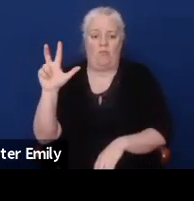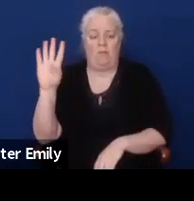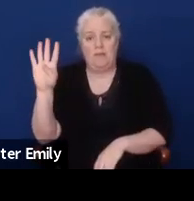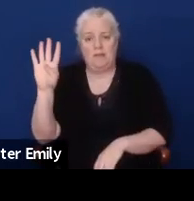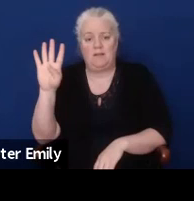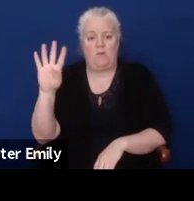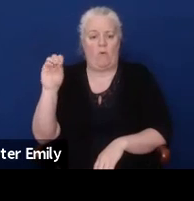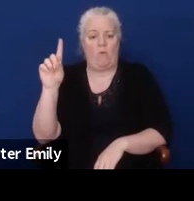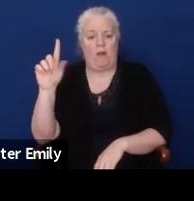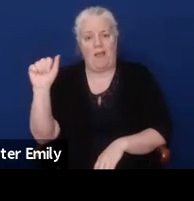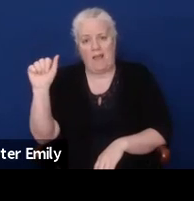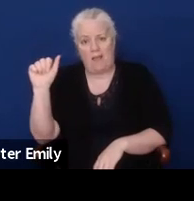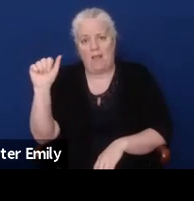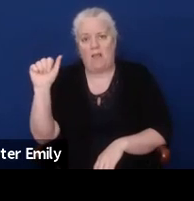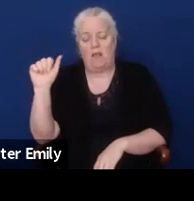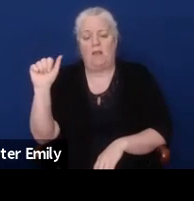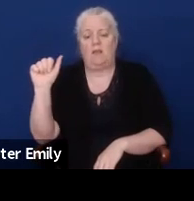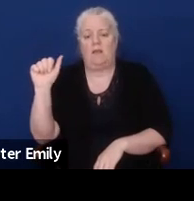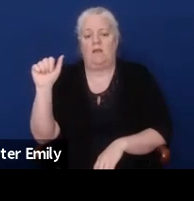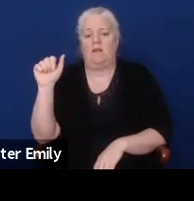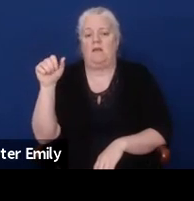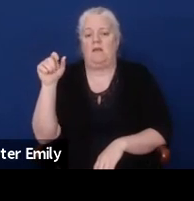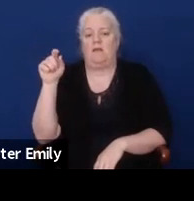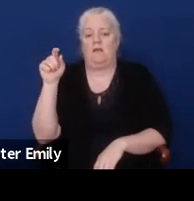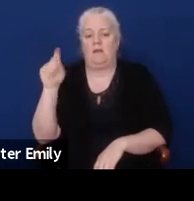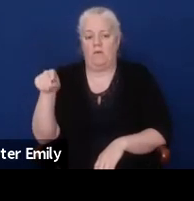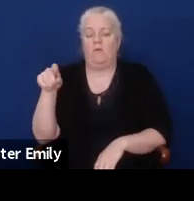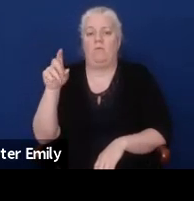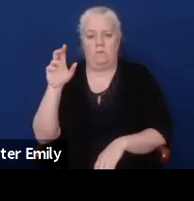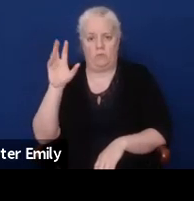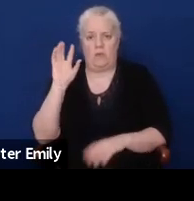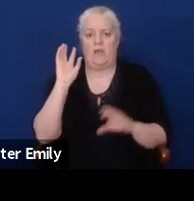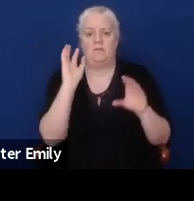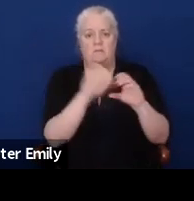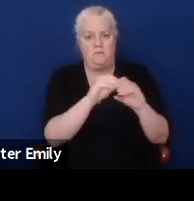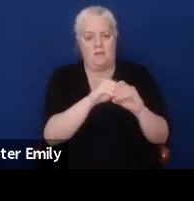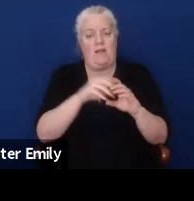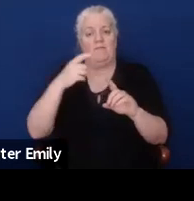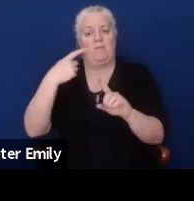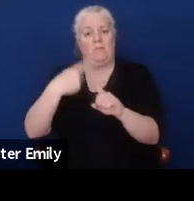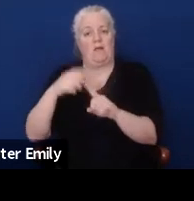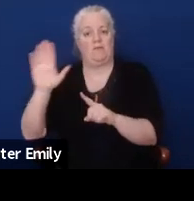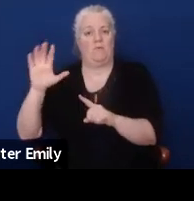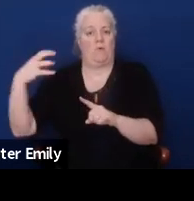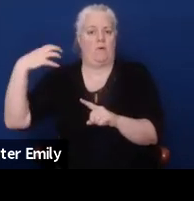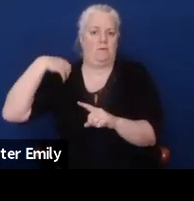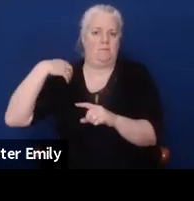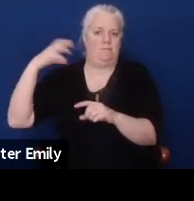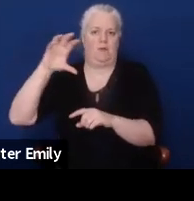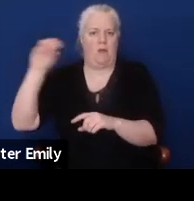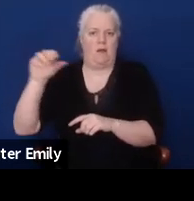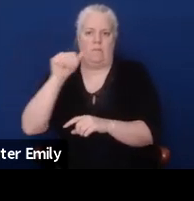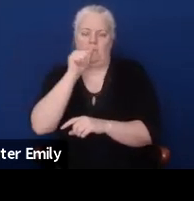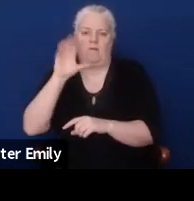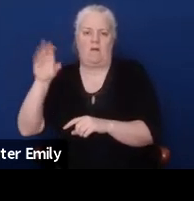all possible with the contribution from your employer. So they put some percentage and you save too, so that gathers